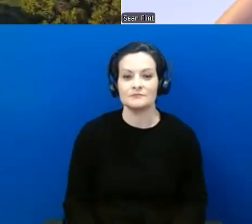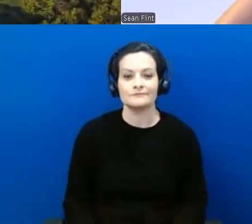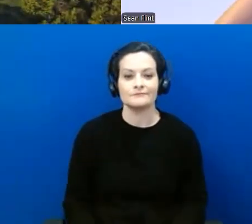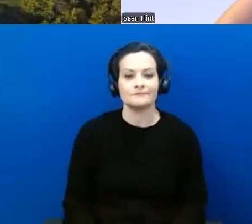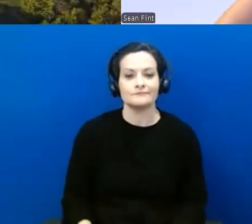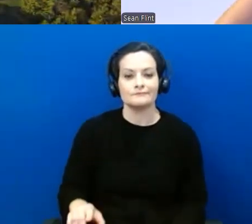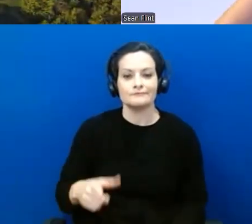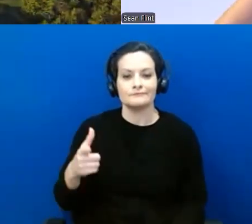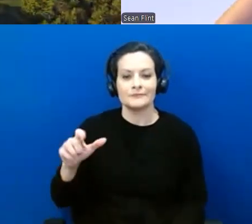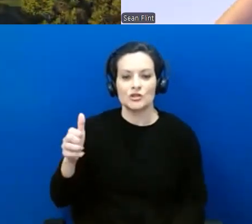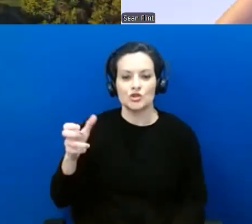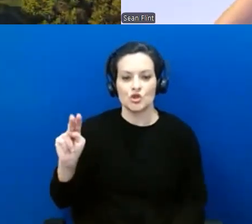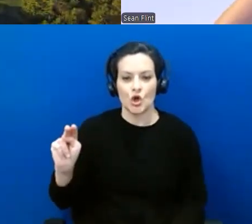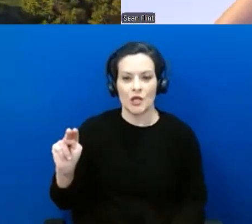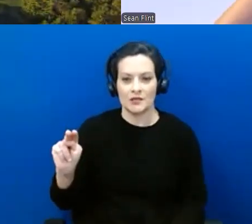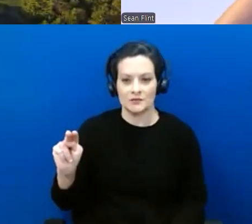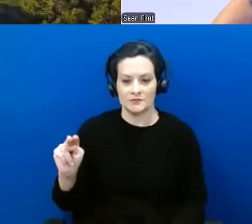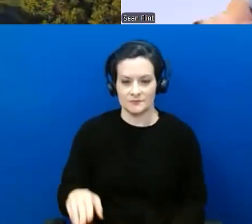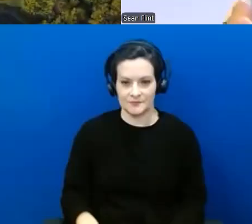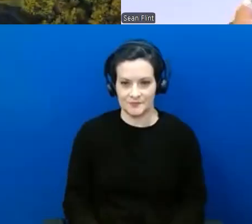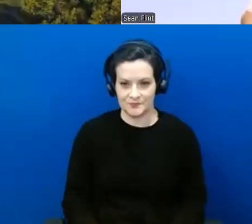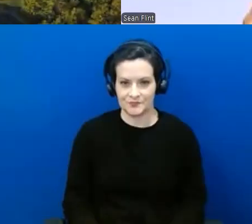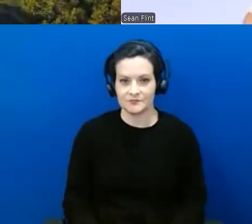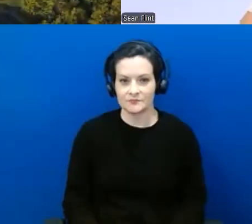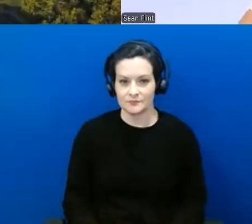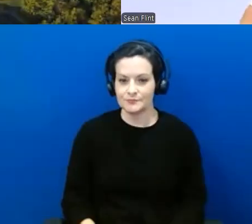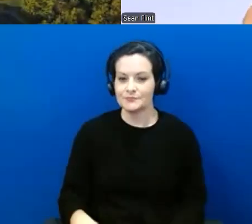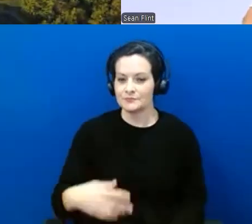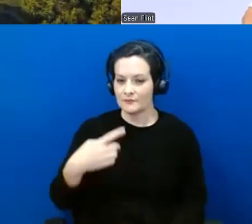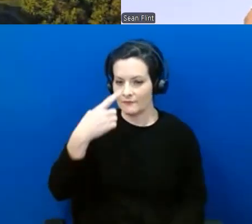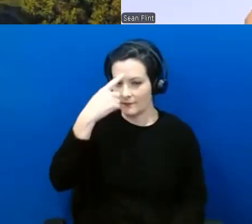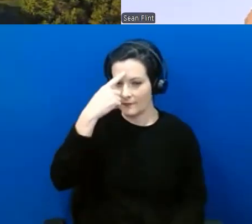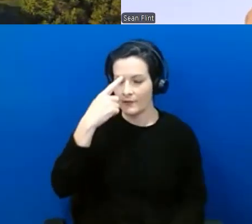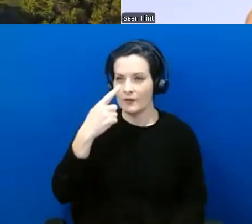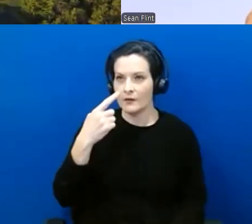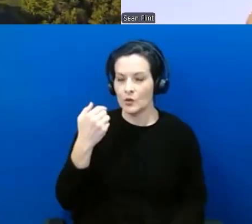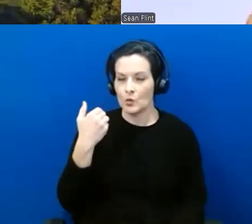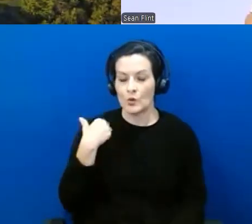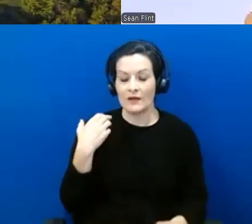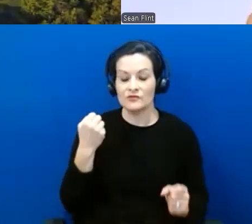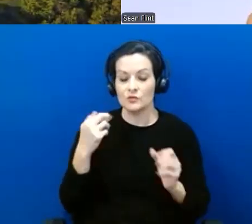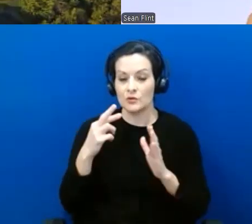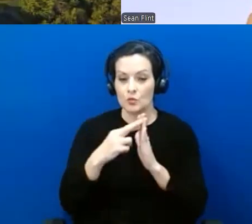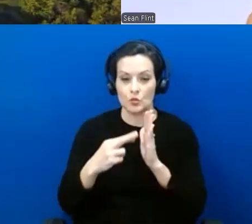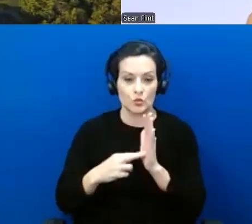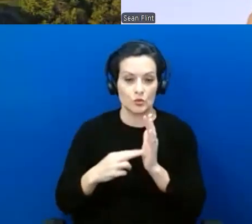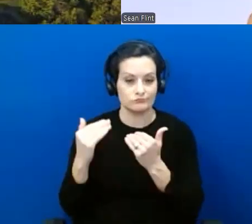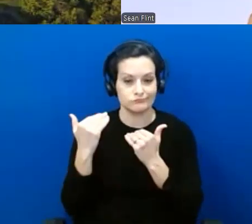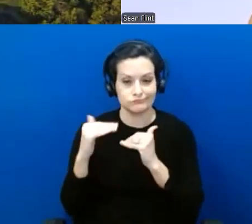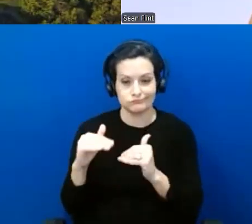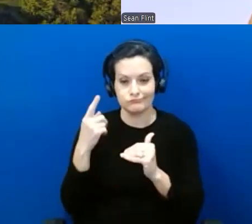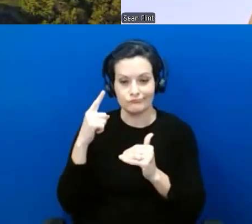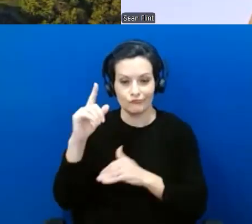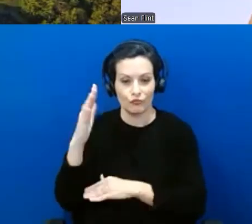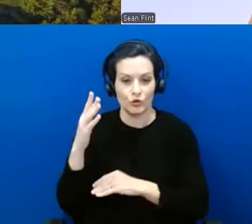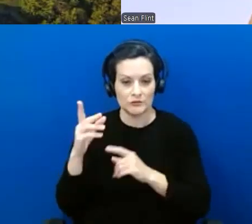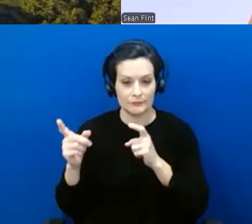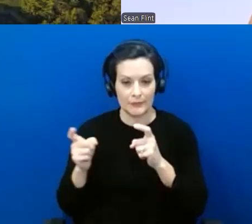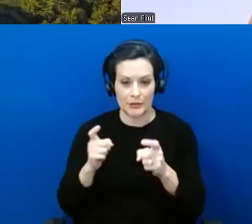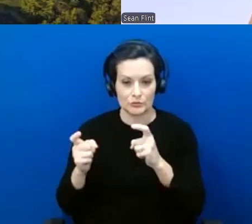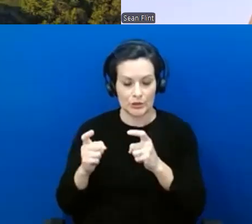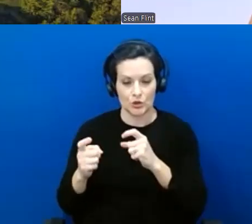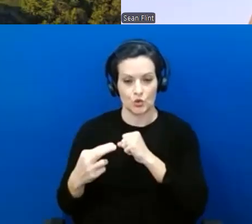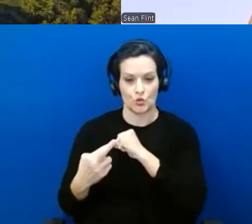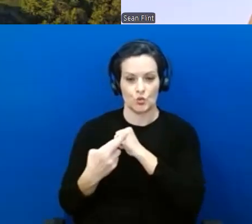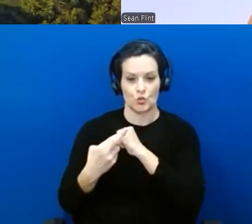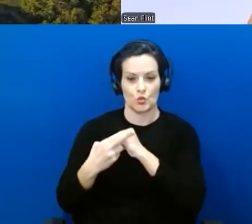but and I'm thinking about, Sean, we have so many restrictions in our forest management on refuges